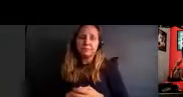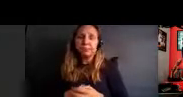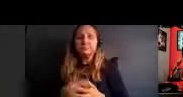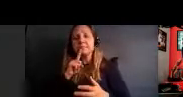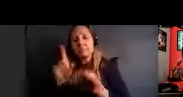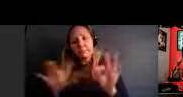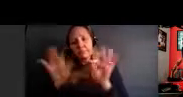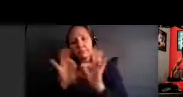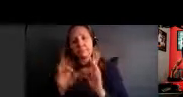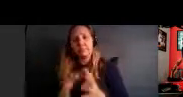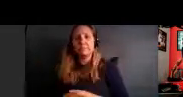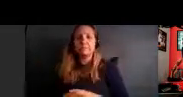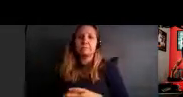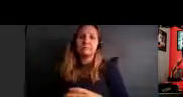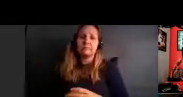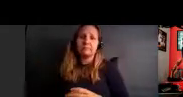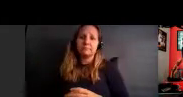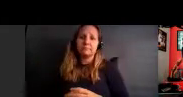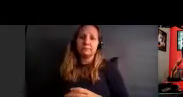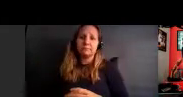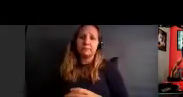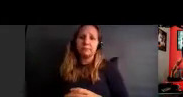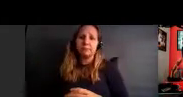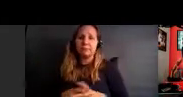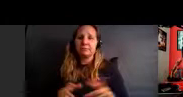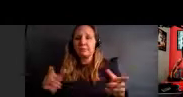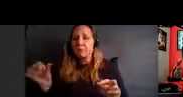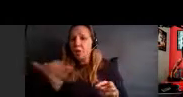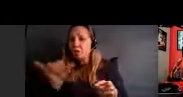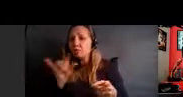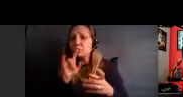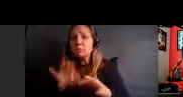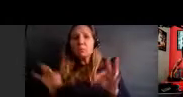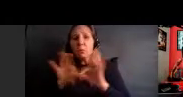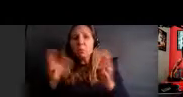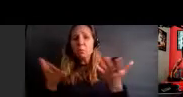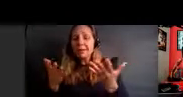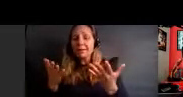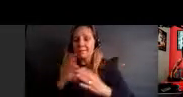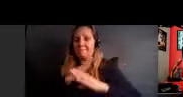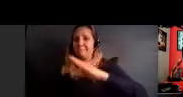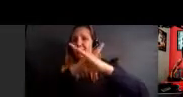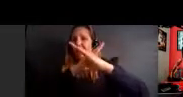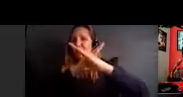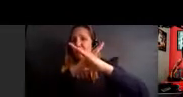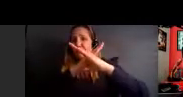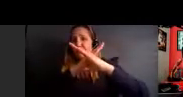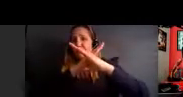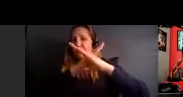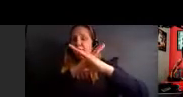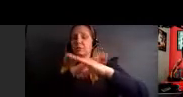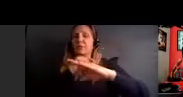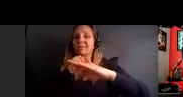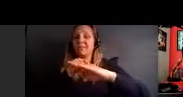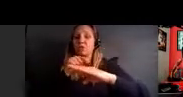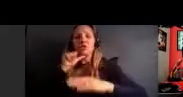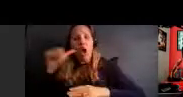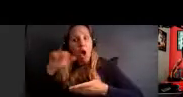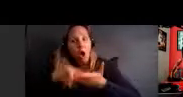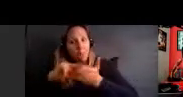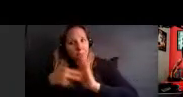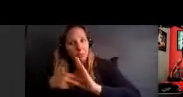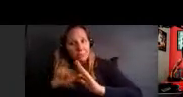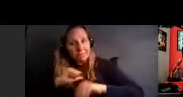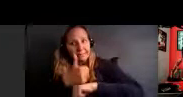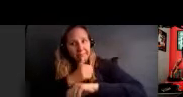important. And then lastly, being mindful of unintended barriers. So there are a lot of the barriers that we can see